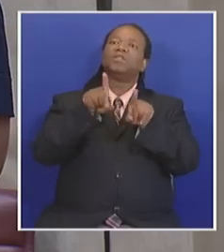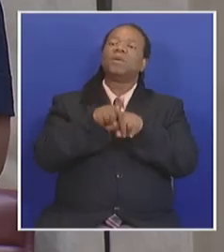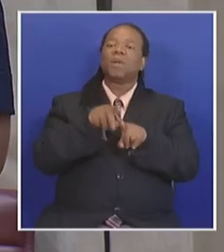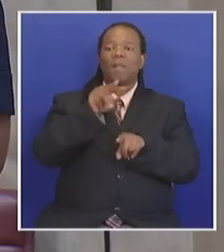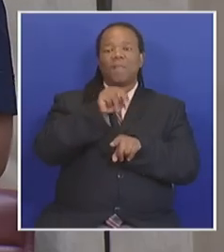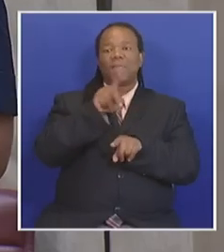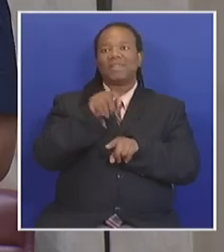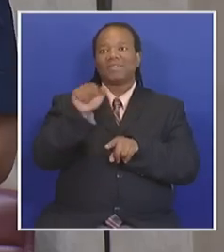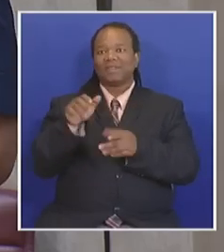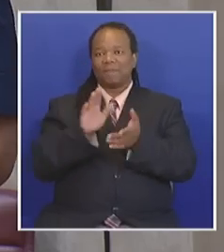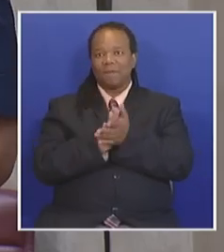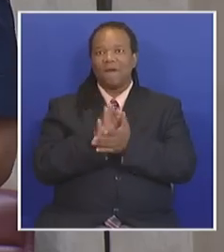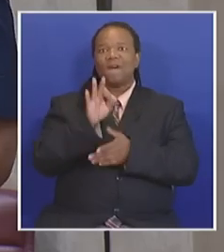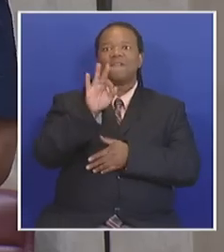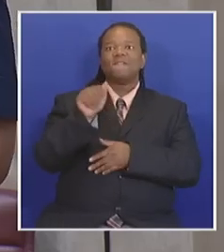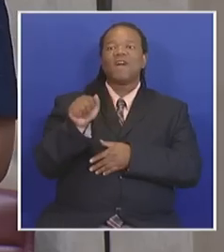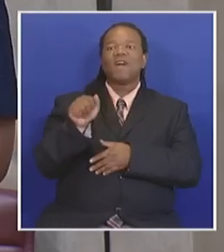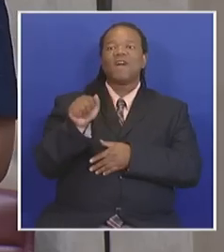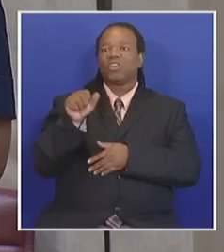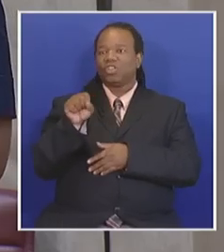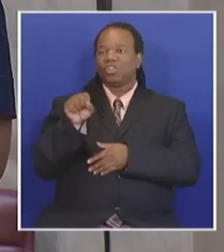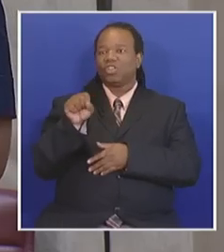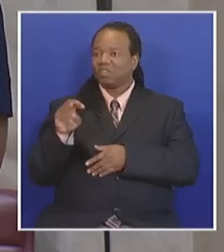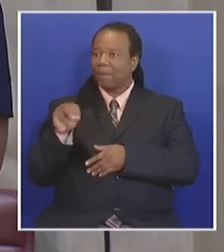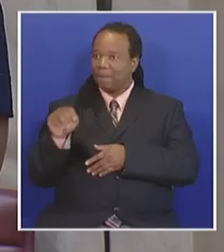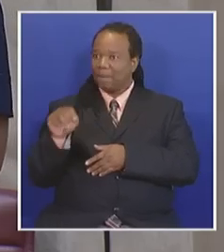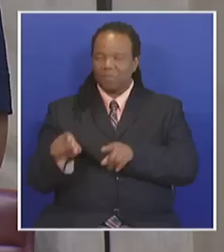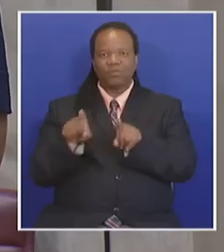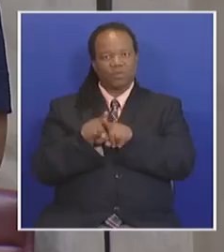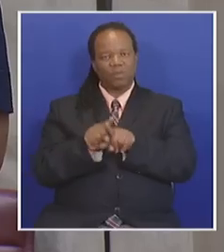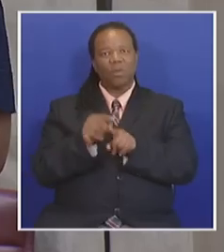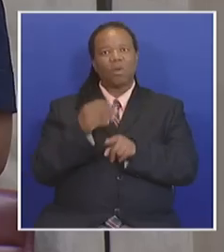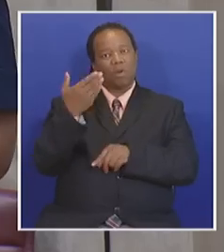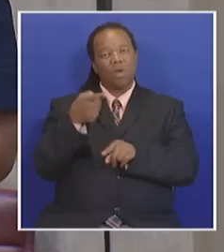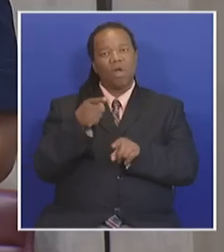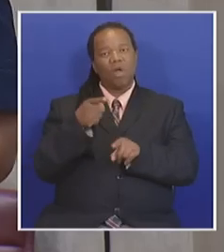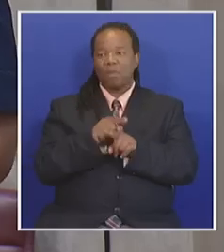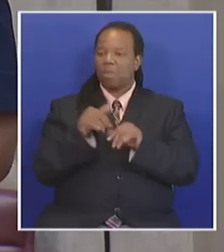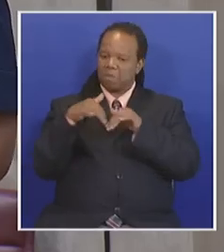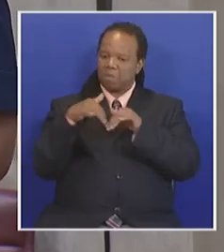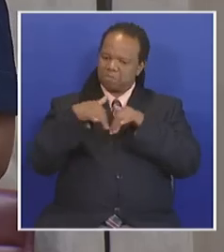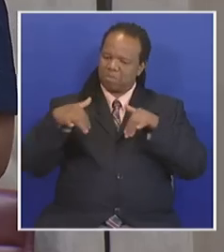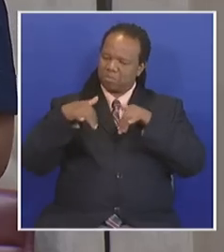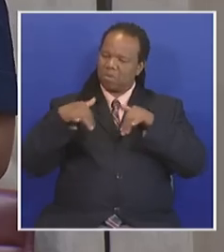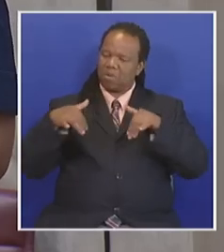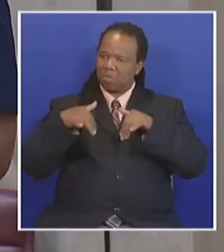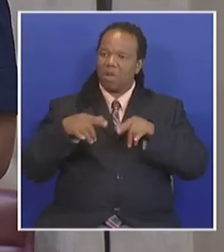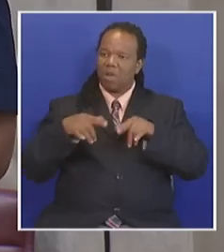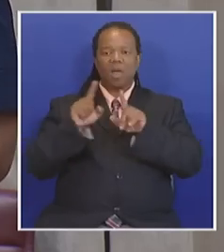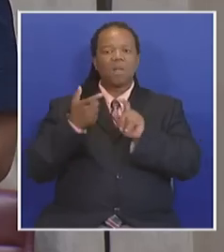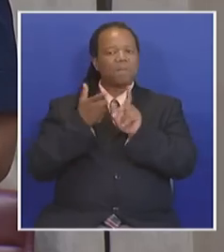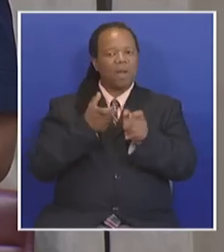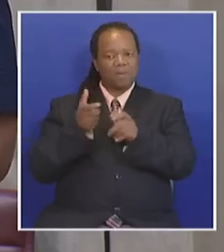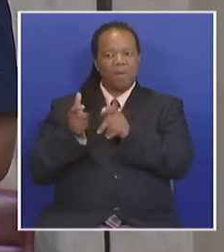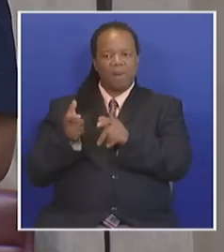with their pernicious doctrines and practices of racial superiority and genocide. It